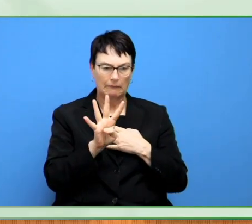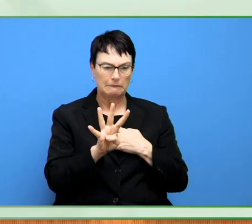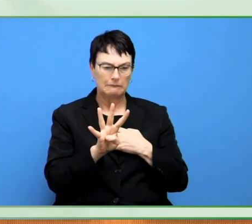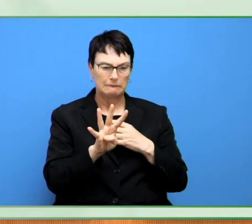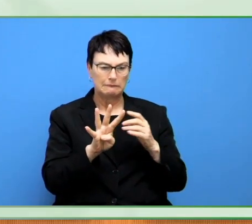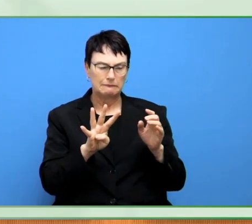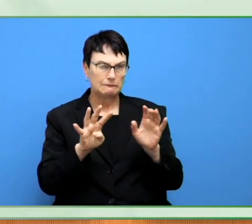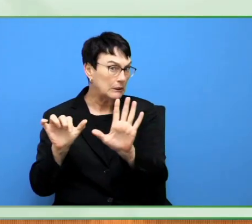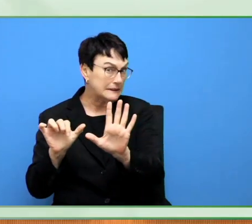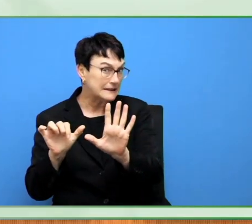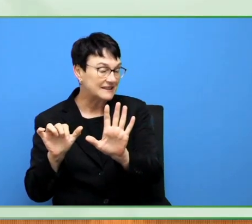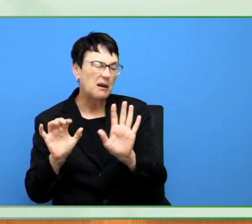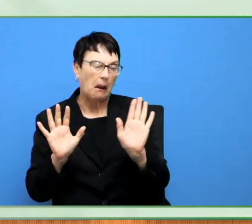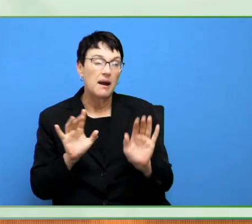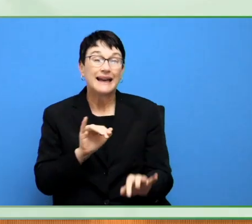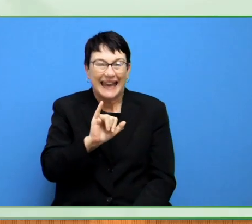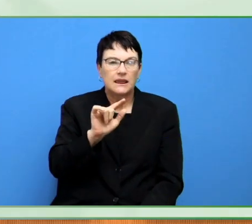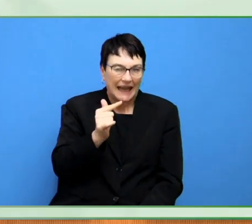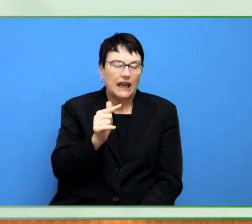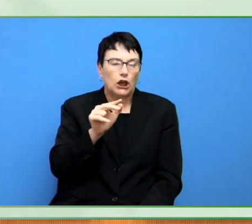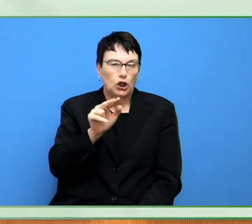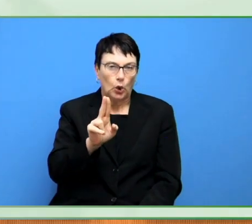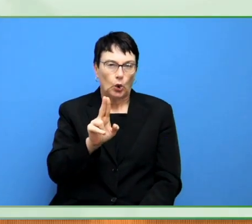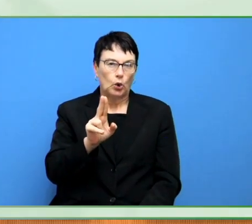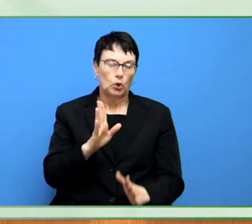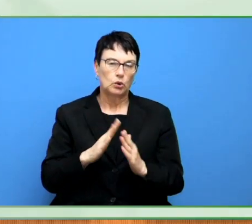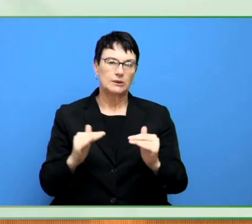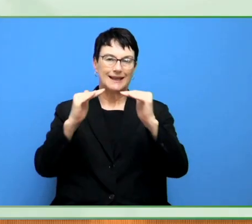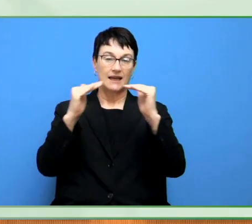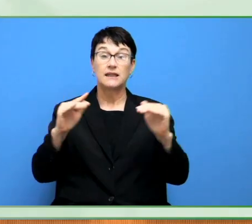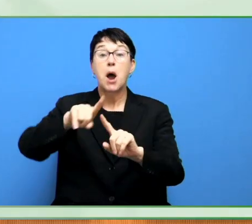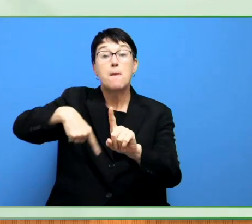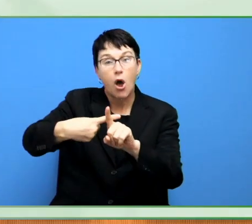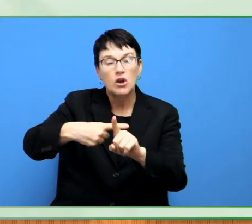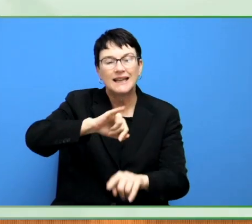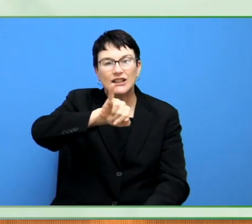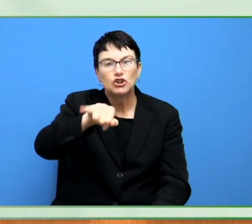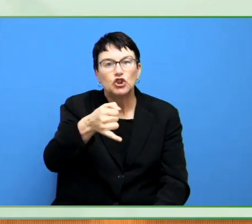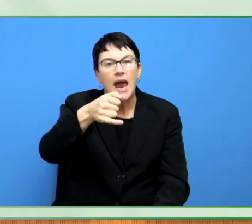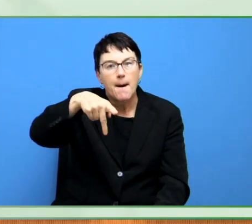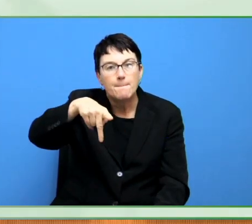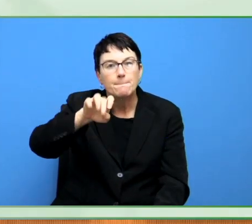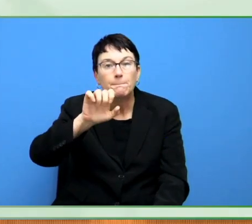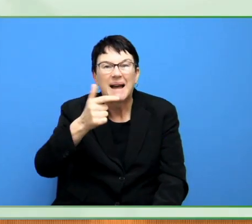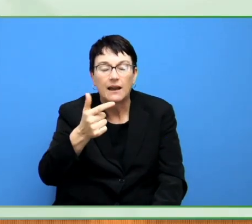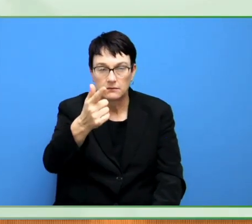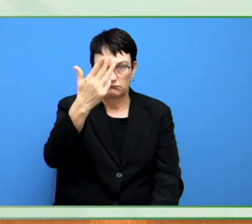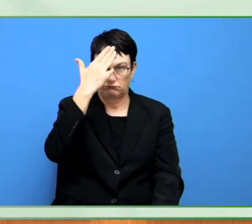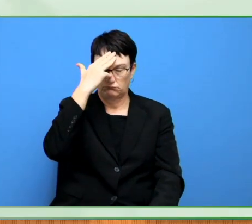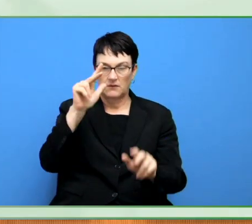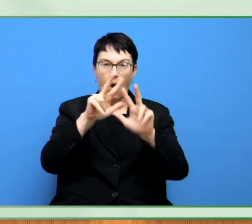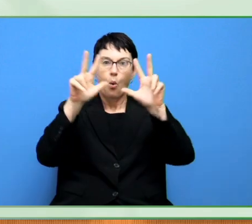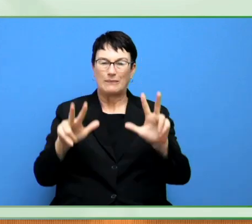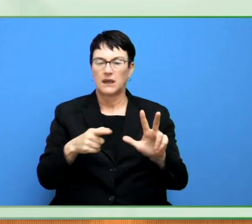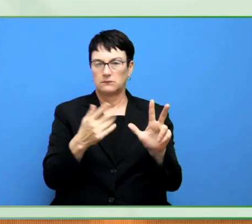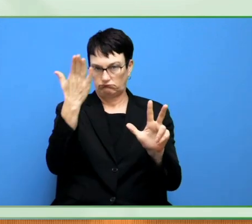standard, as well as JPEG, which is very common on the web, as well as H.264 video codec, which